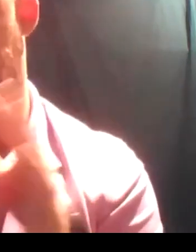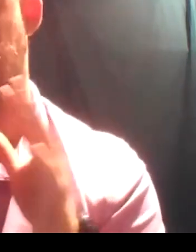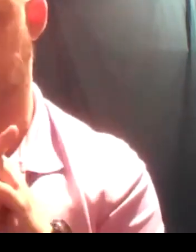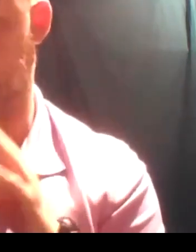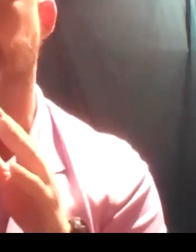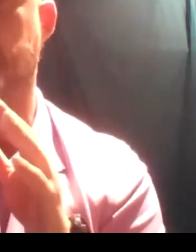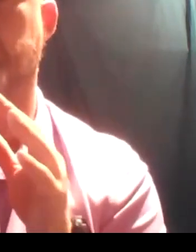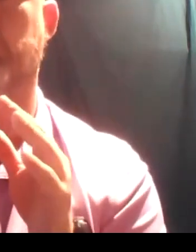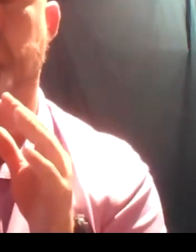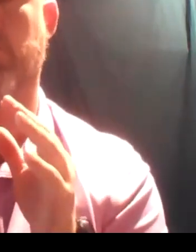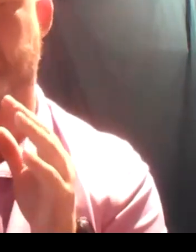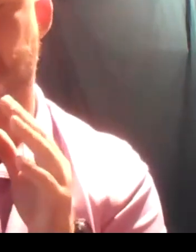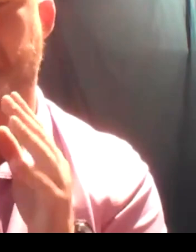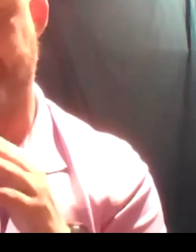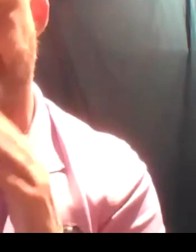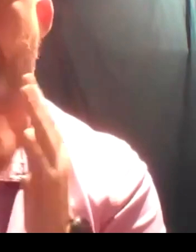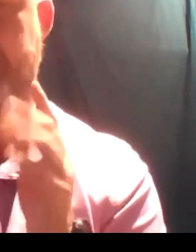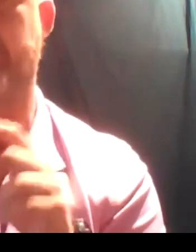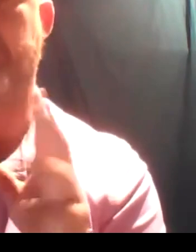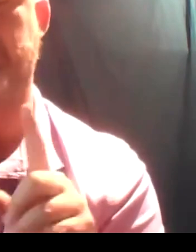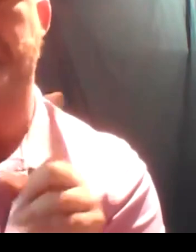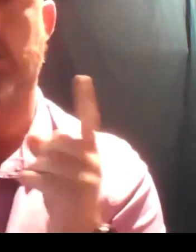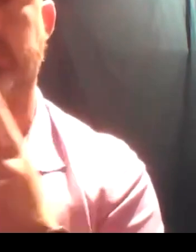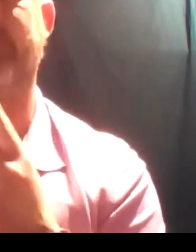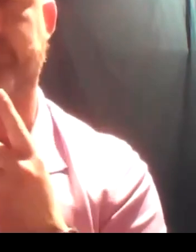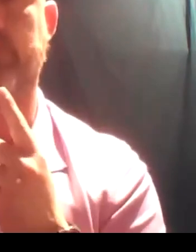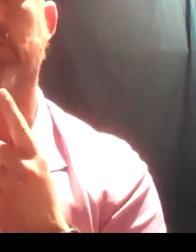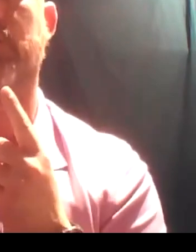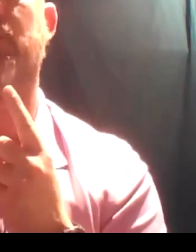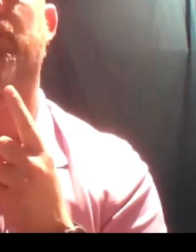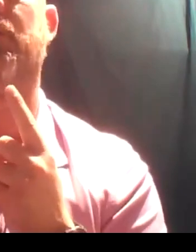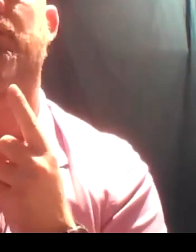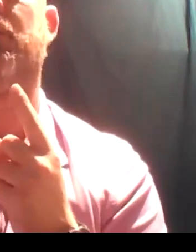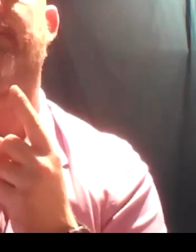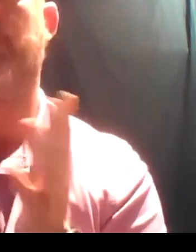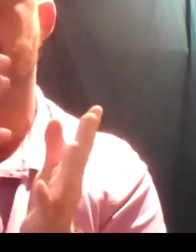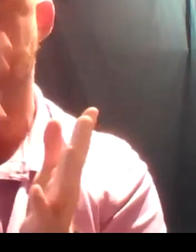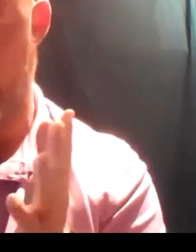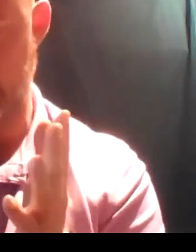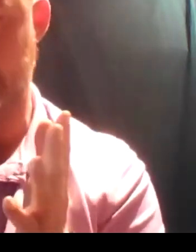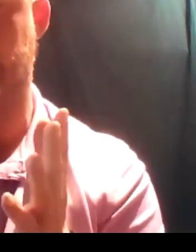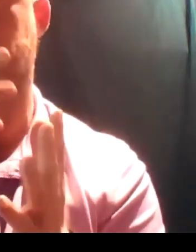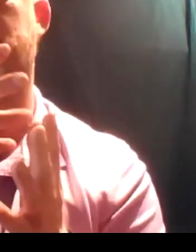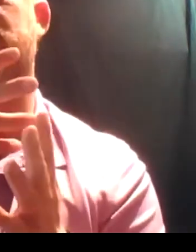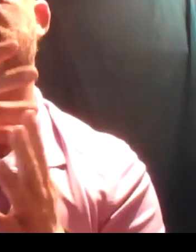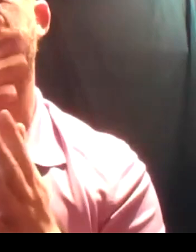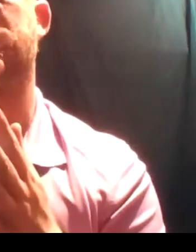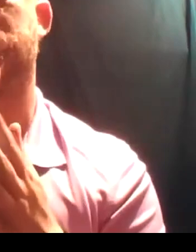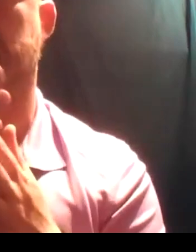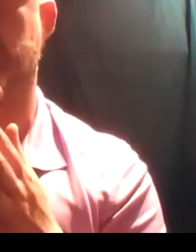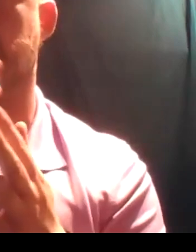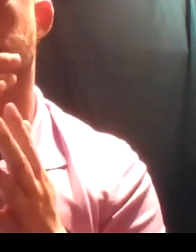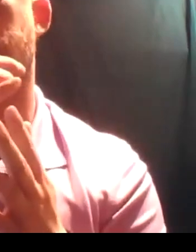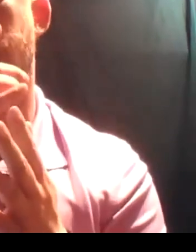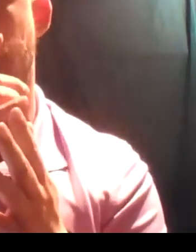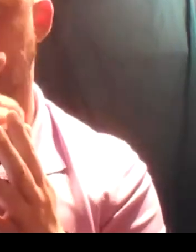the forefront from the perspective of a parent, of someone